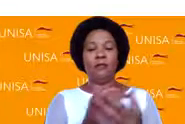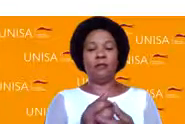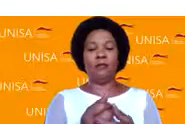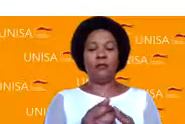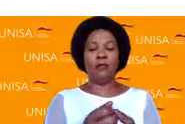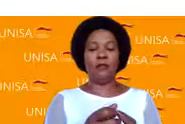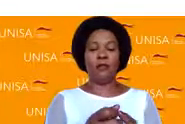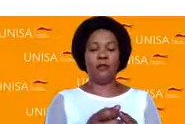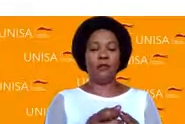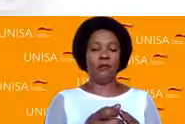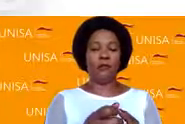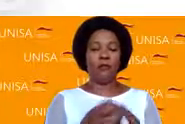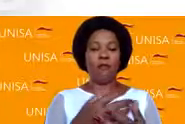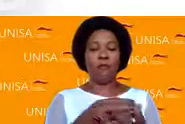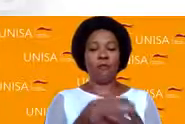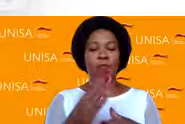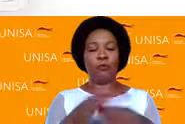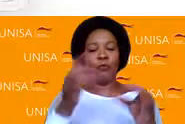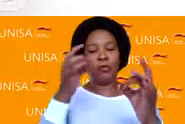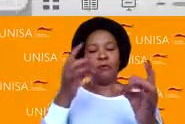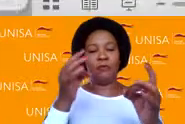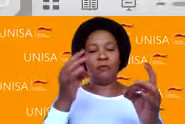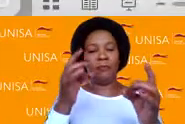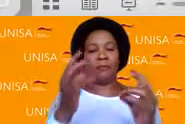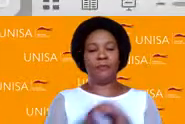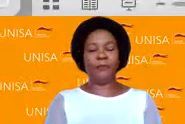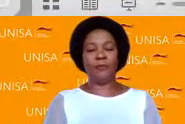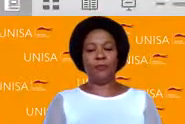for this information.